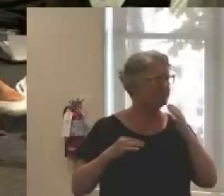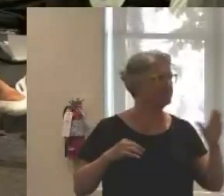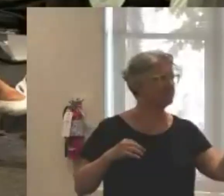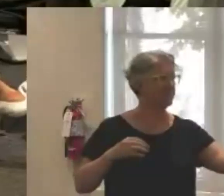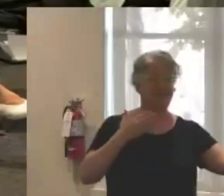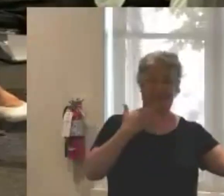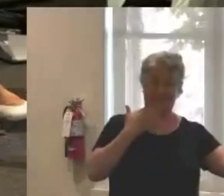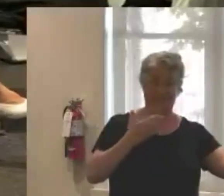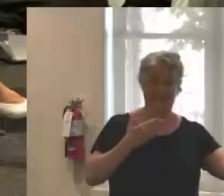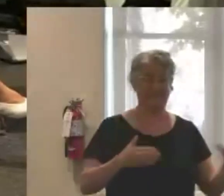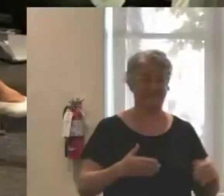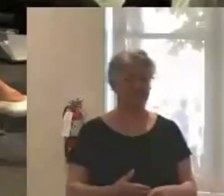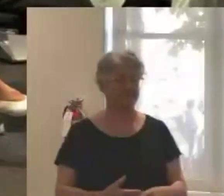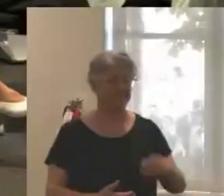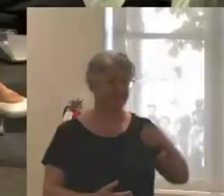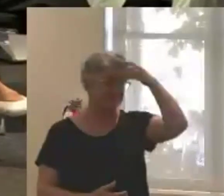the information.